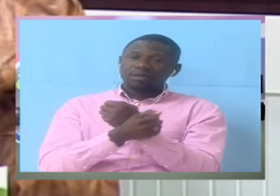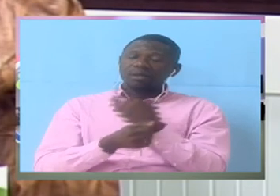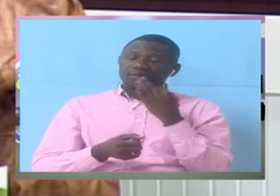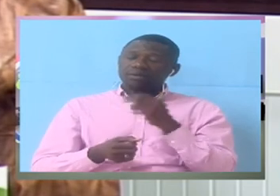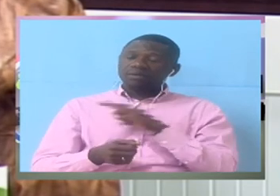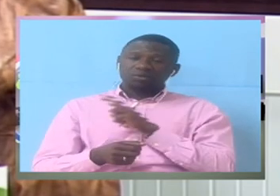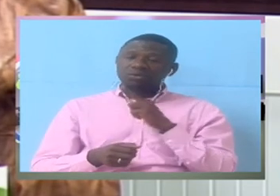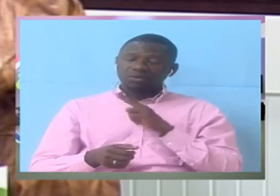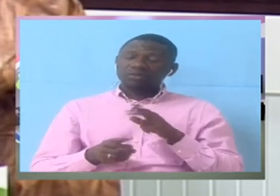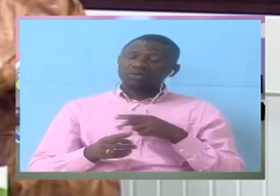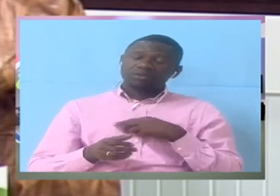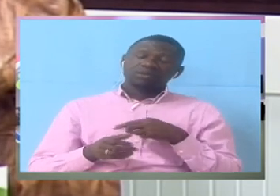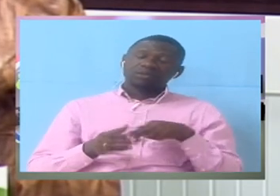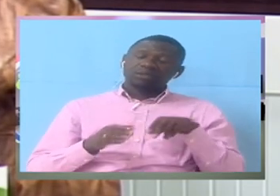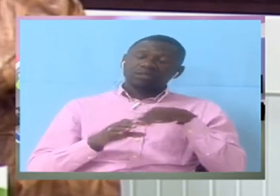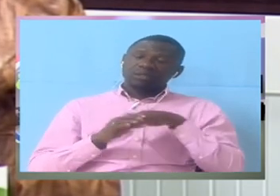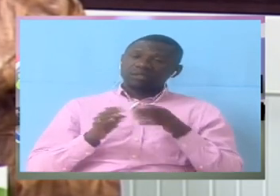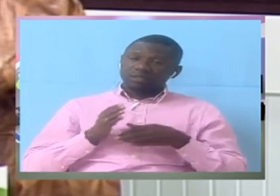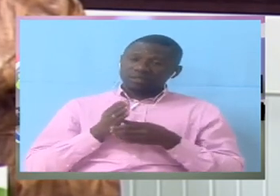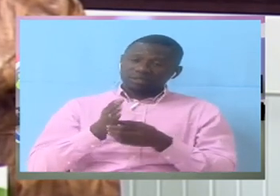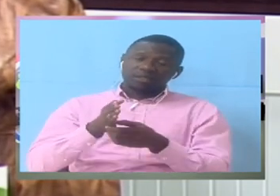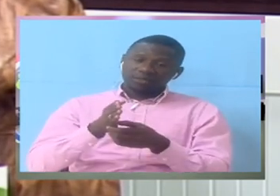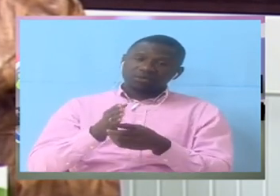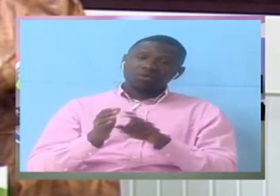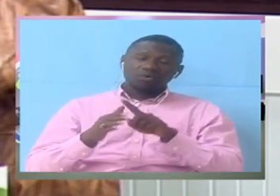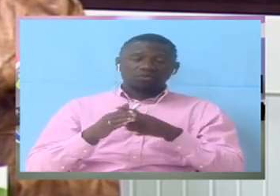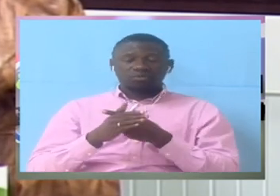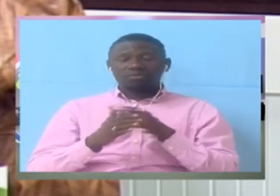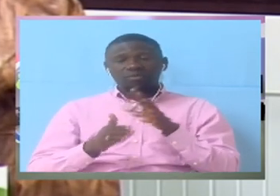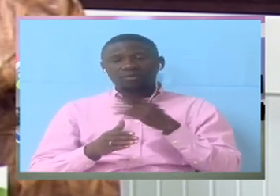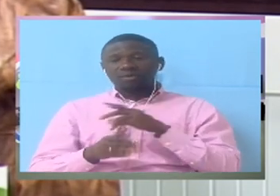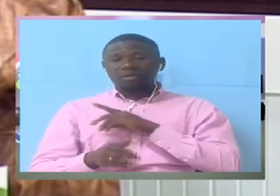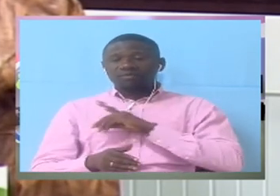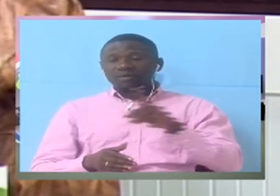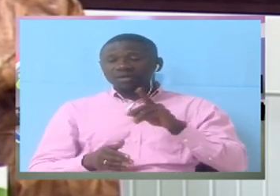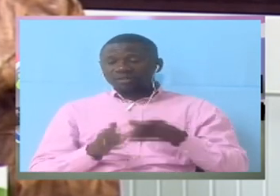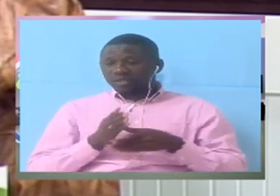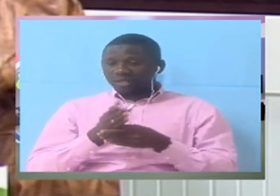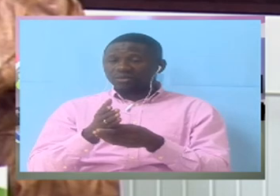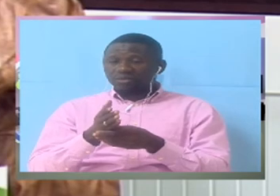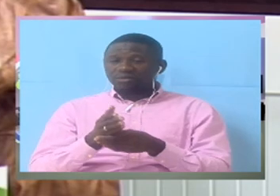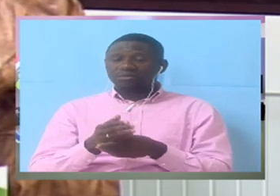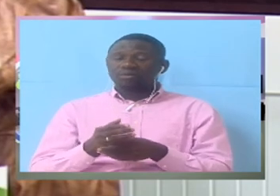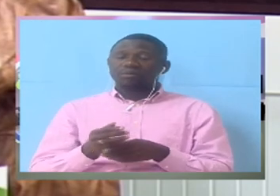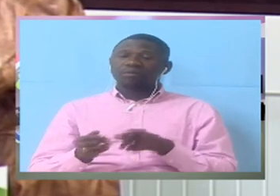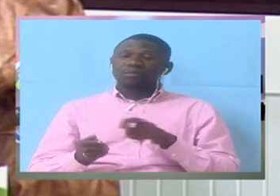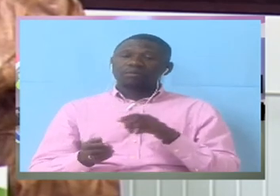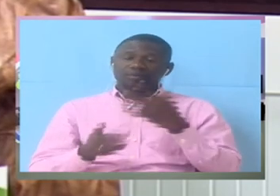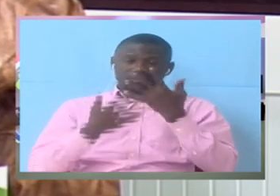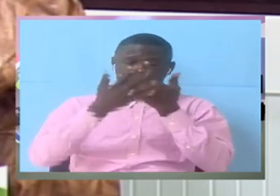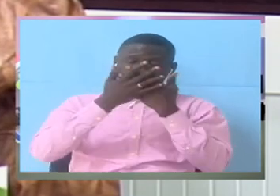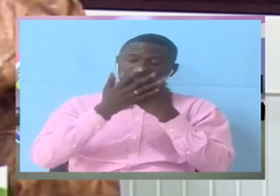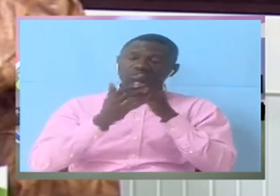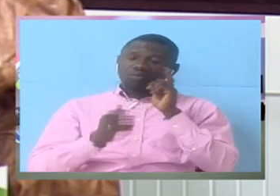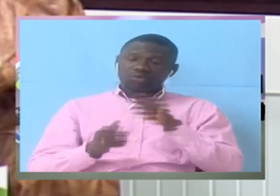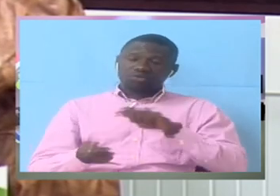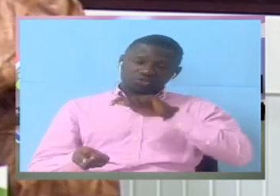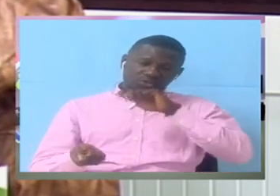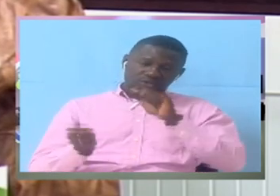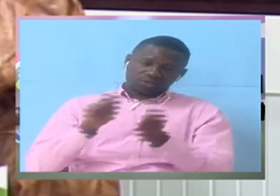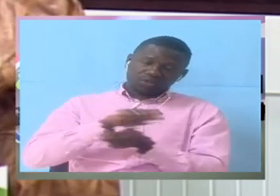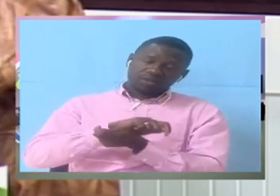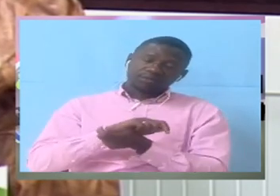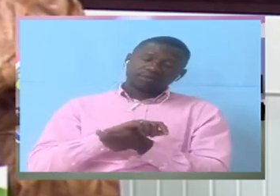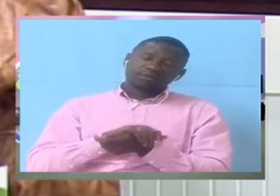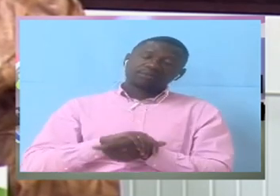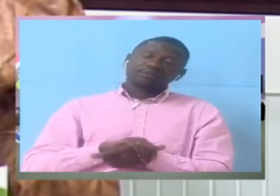Ex-prisoners, even if one of the ex-prisoner is not the director, but the deputy director, mile 2 will change. Mile